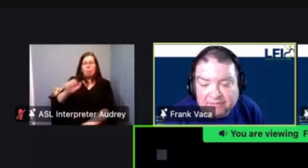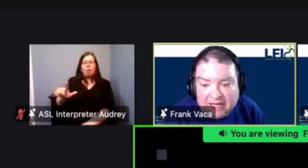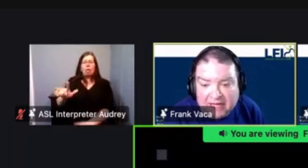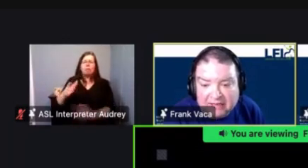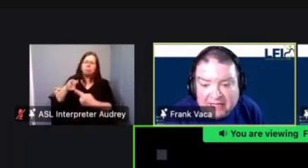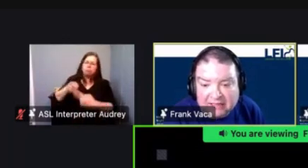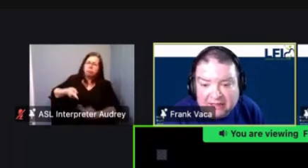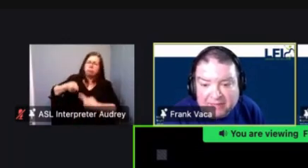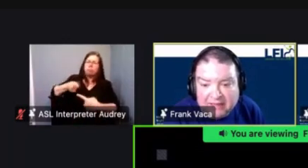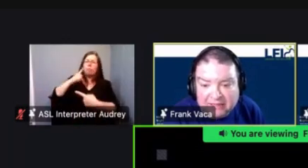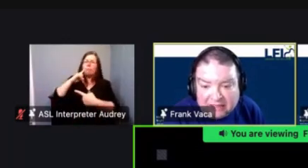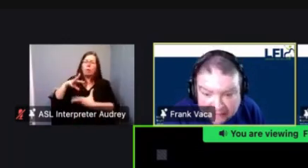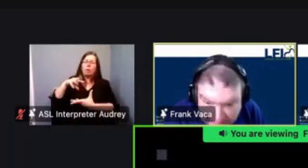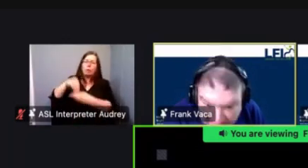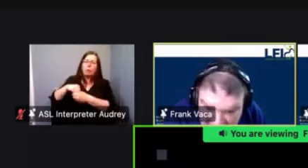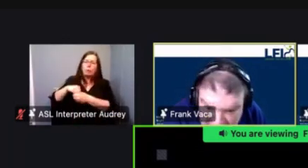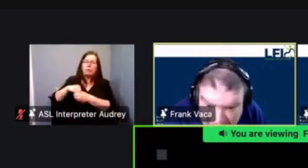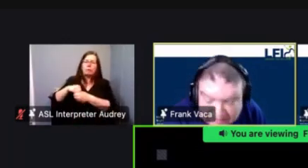than